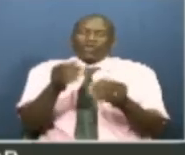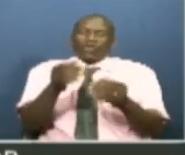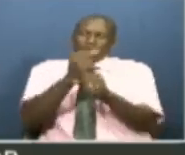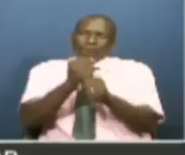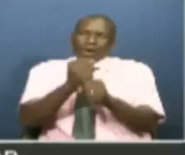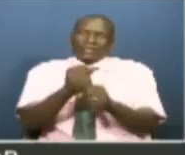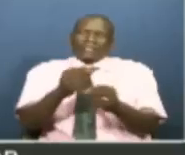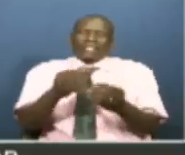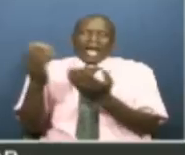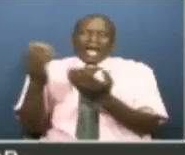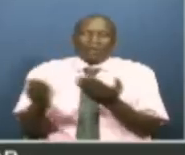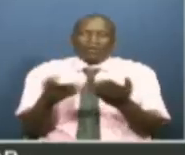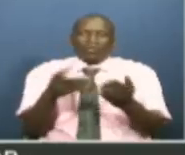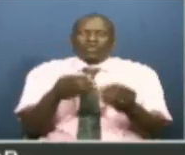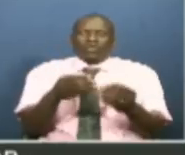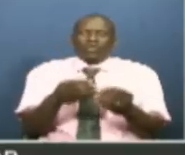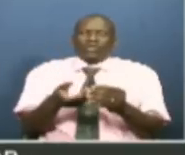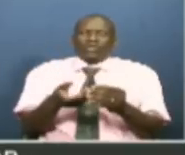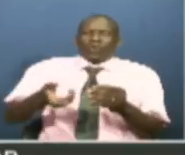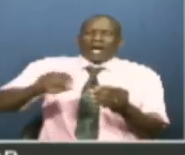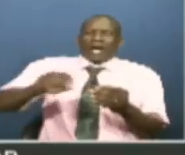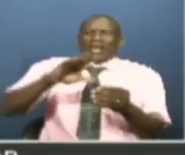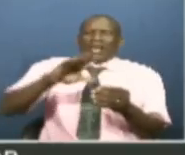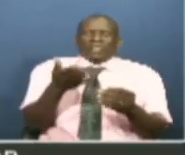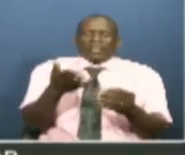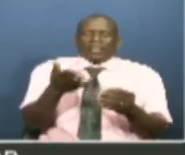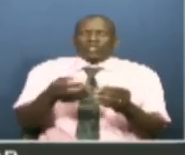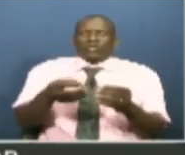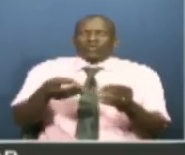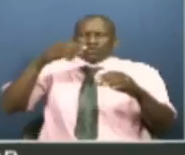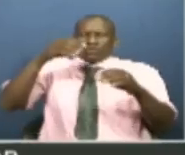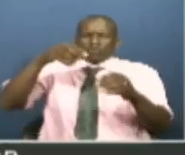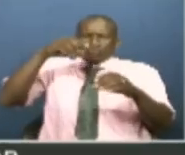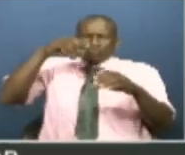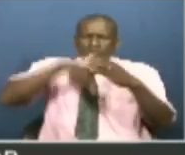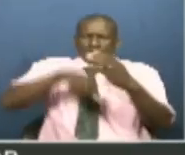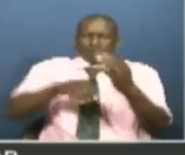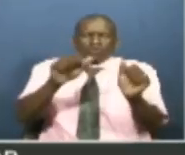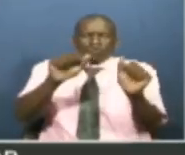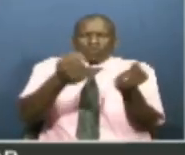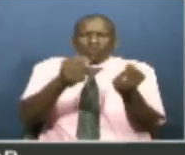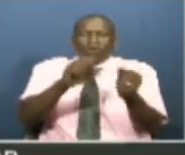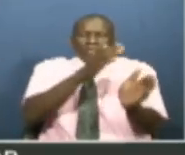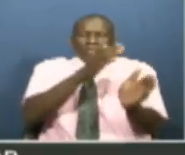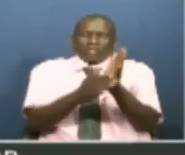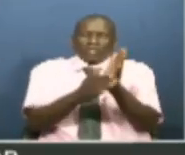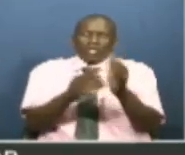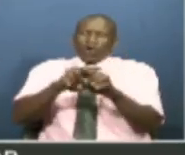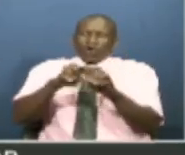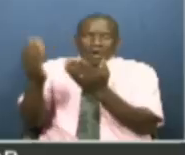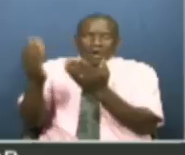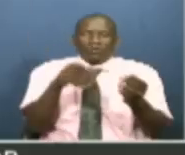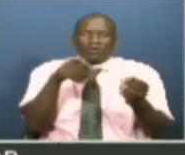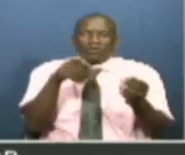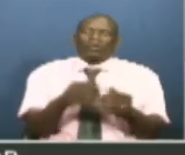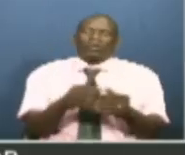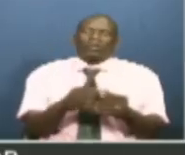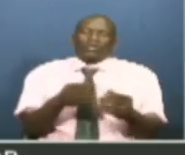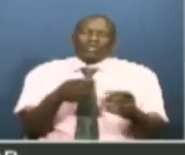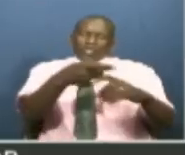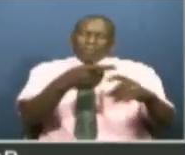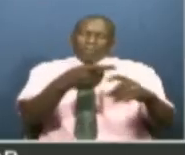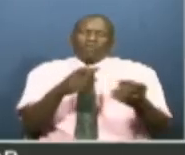you to install algorithms, allows you to install stored procedures. It also allows you to